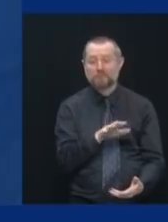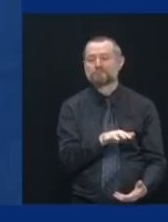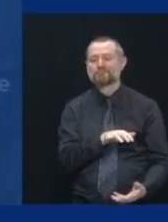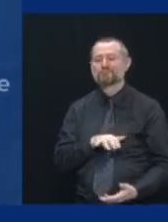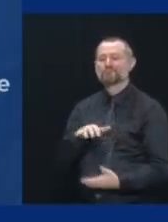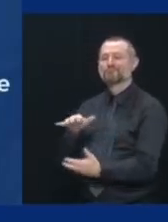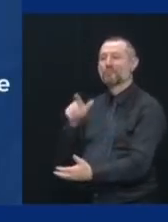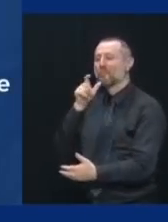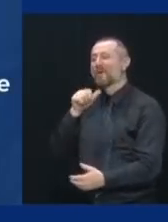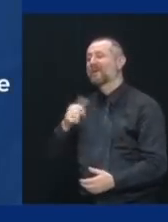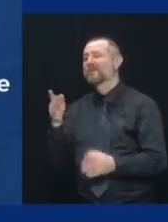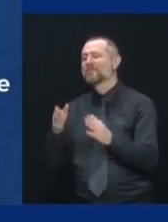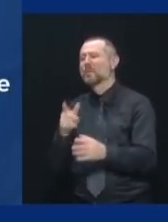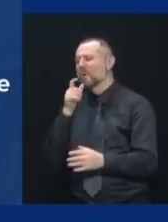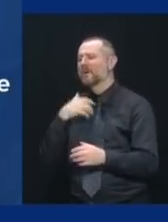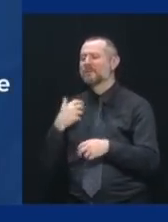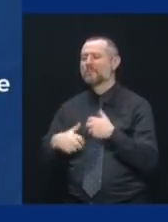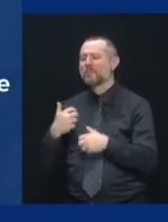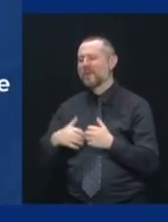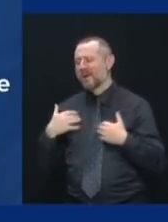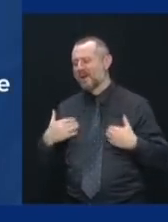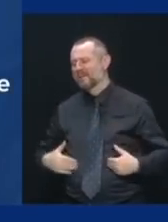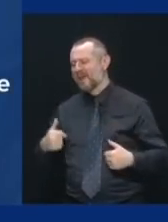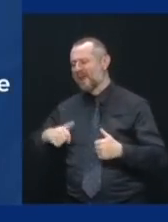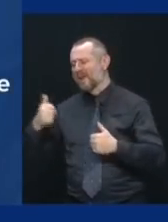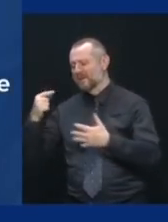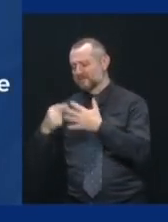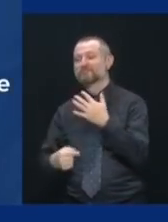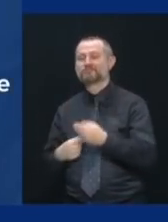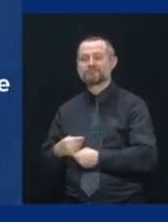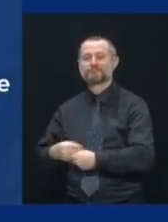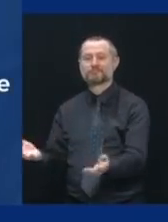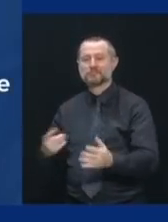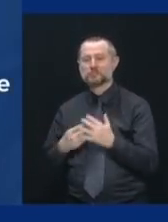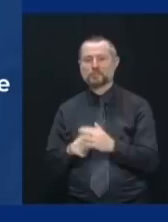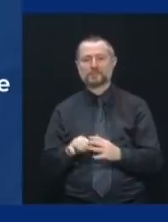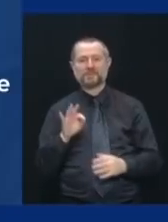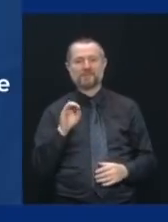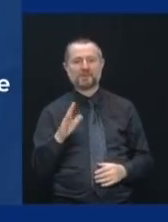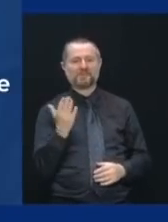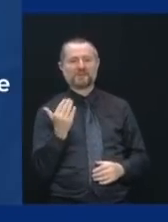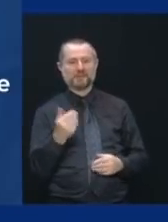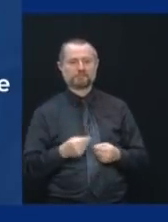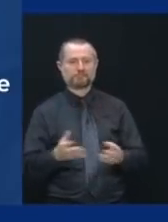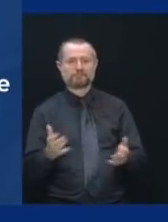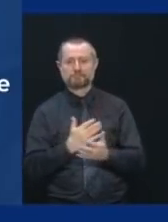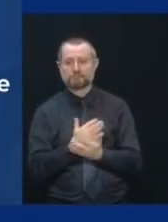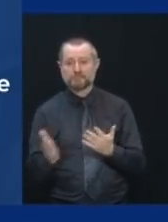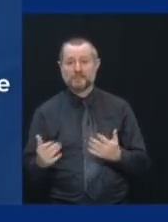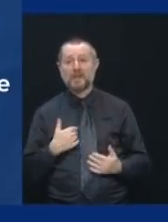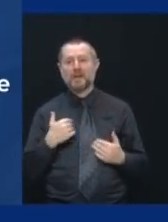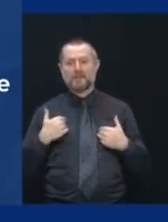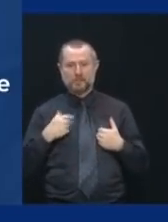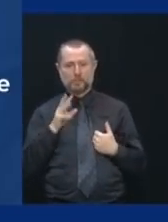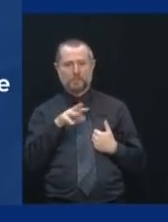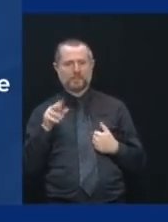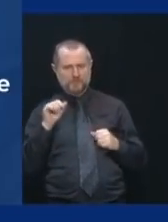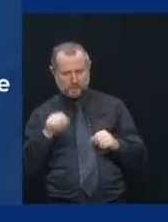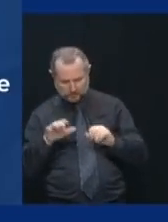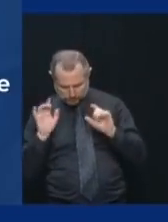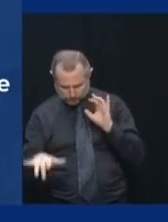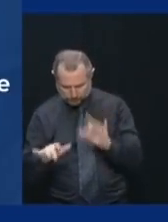That will start on February 15th. We have a list on the website of what the comorbidities are.